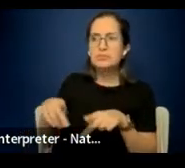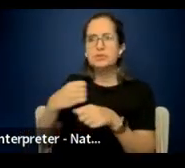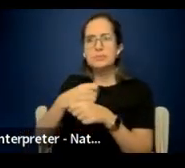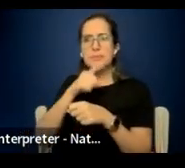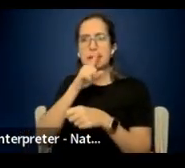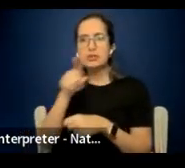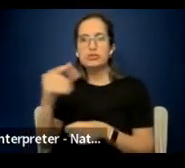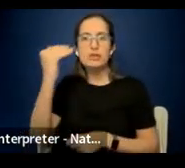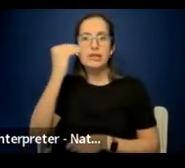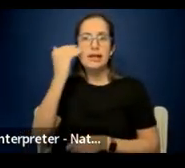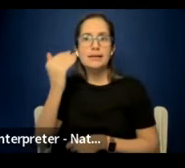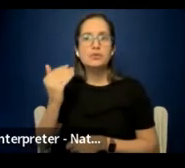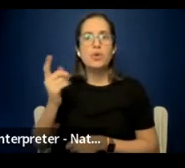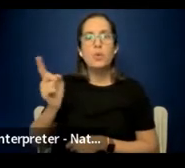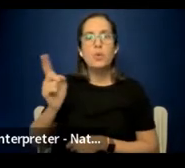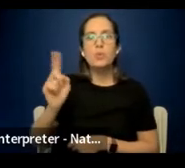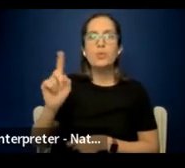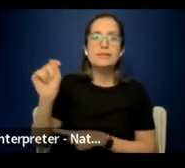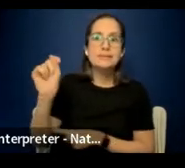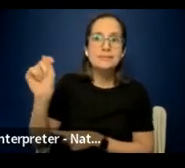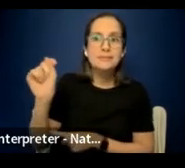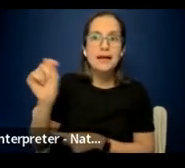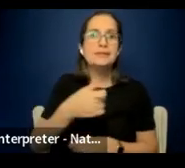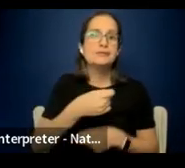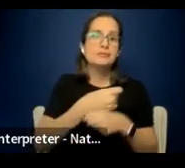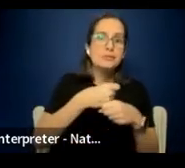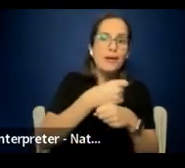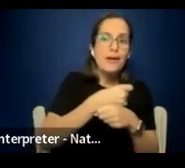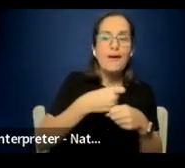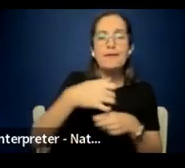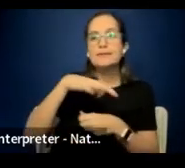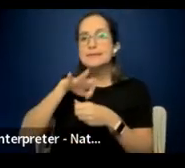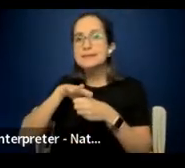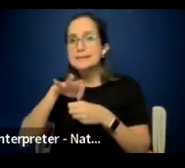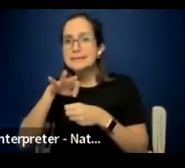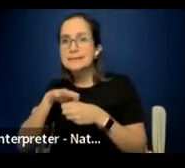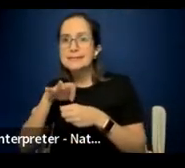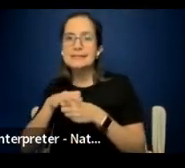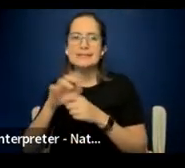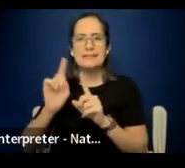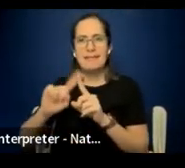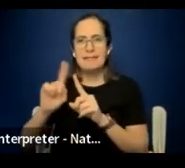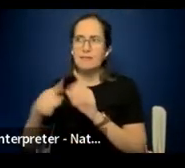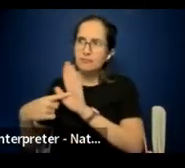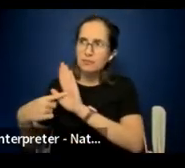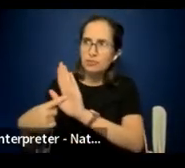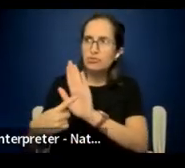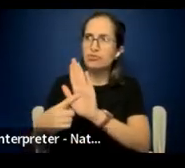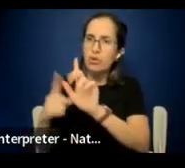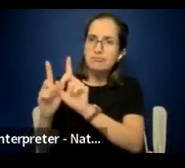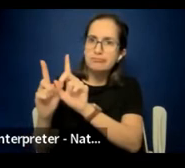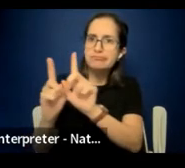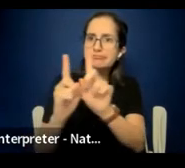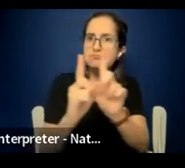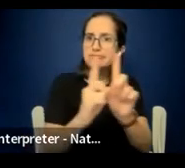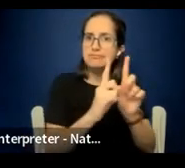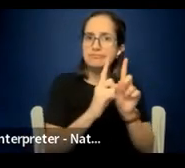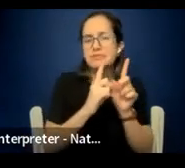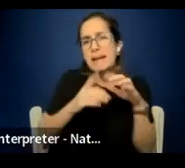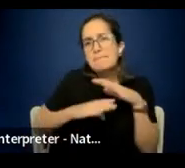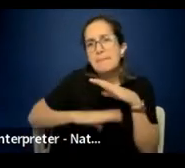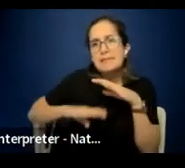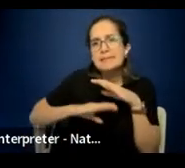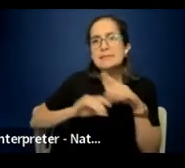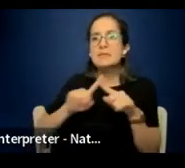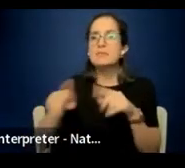sure they know where the refreshments are, you know, coffee, tea, making sure they know where the restrooms are. Just real basics, but things that make people feel